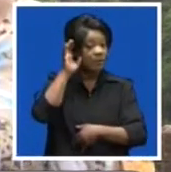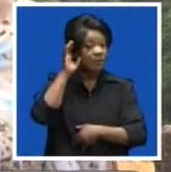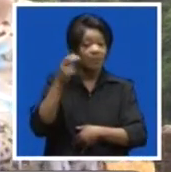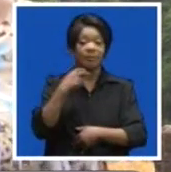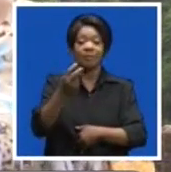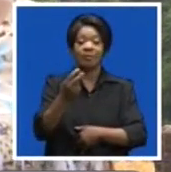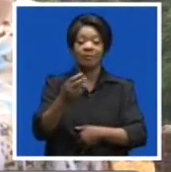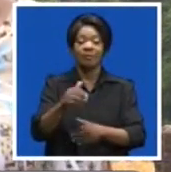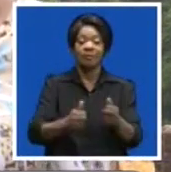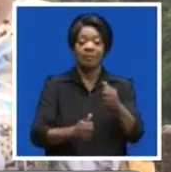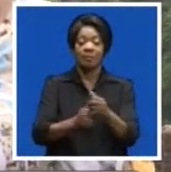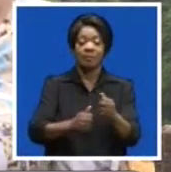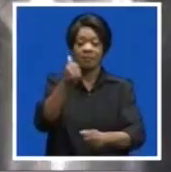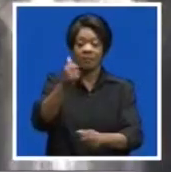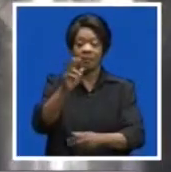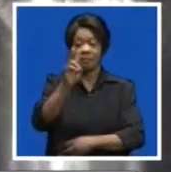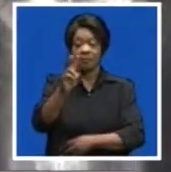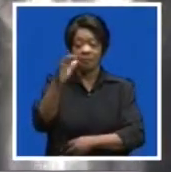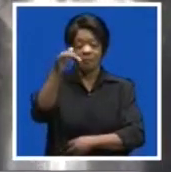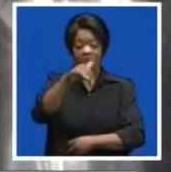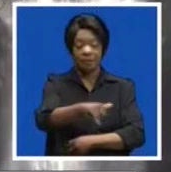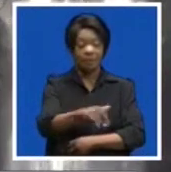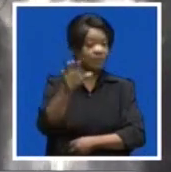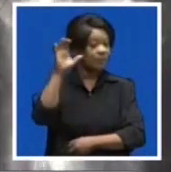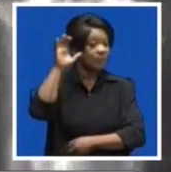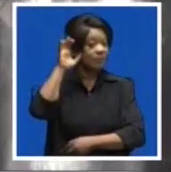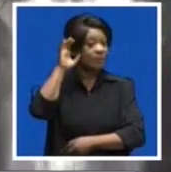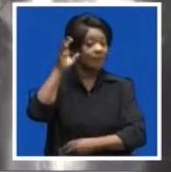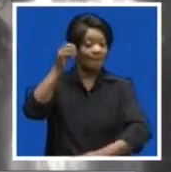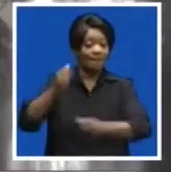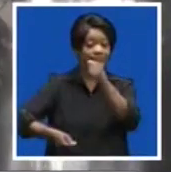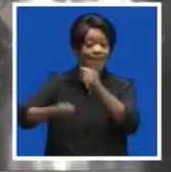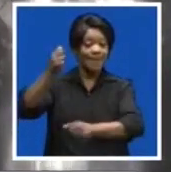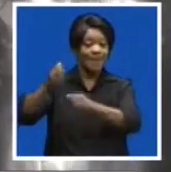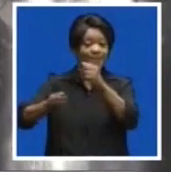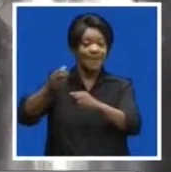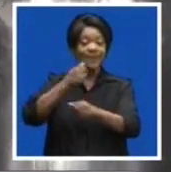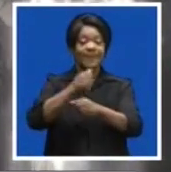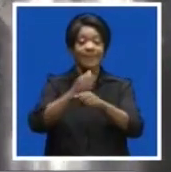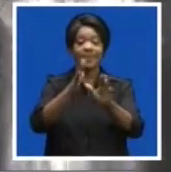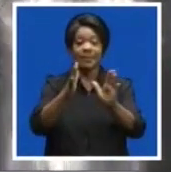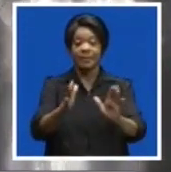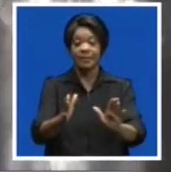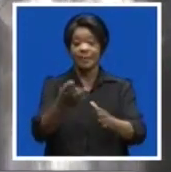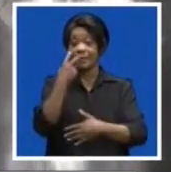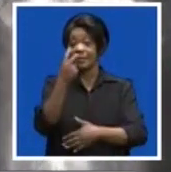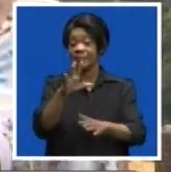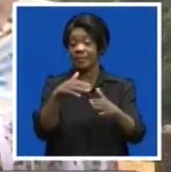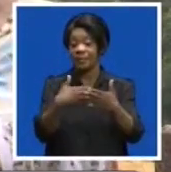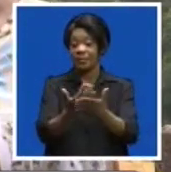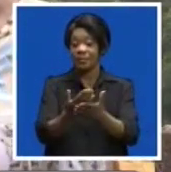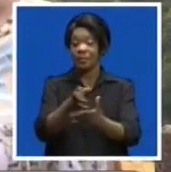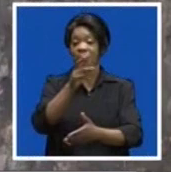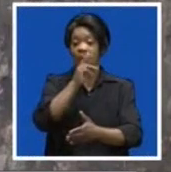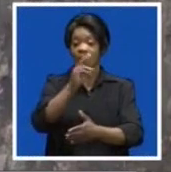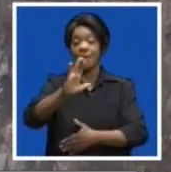mighty Victoria Falls, and we were so excited that we rushed inside as employees just to see how the water started